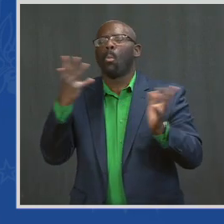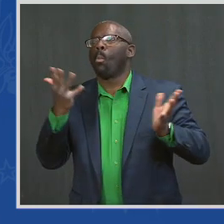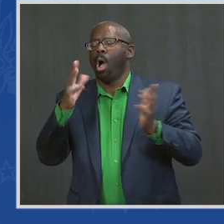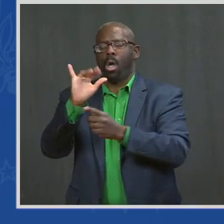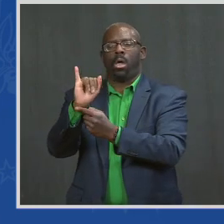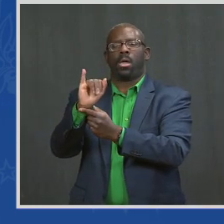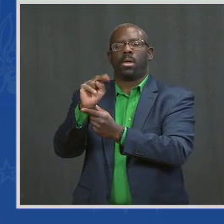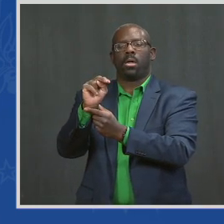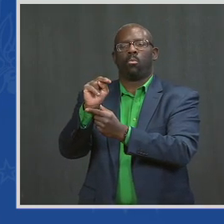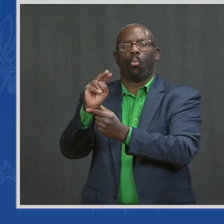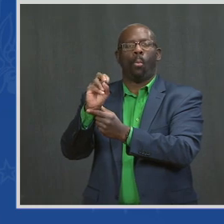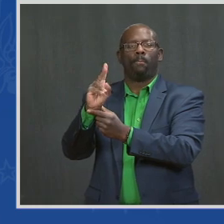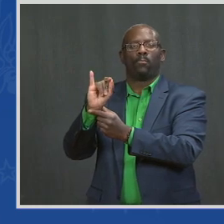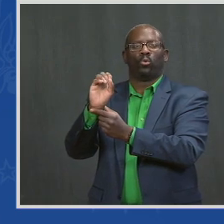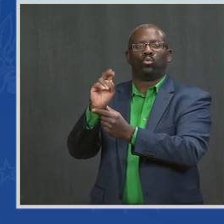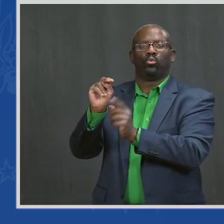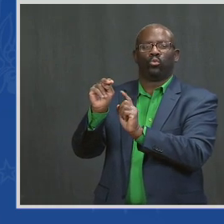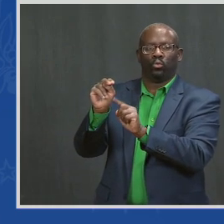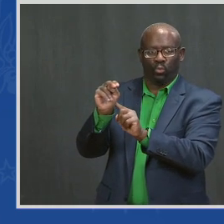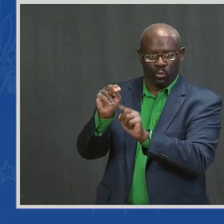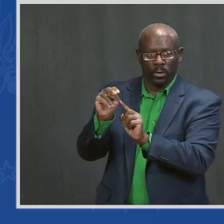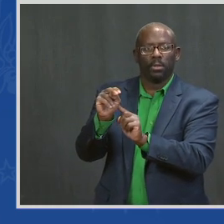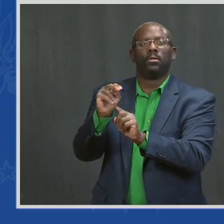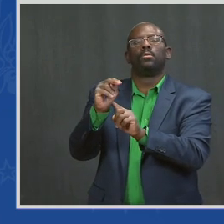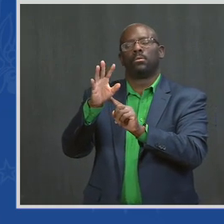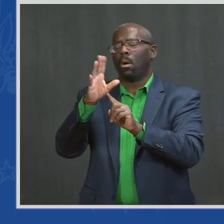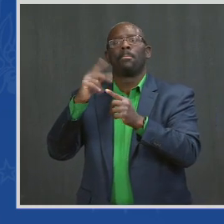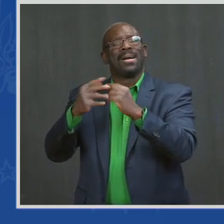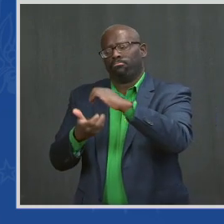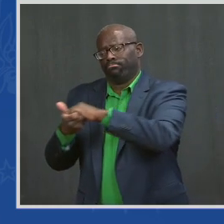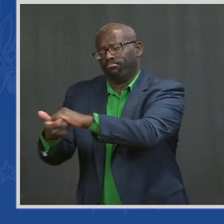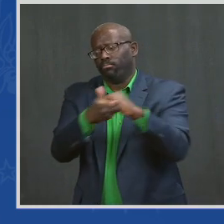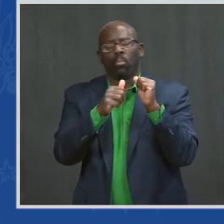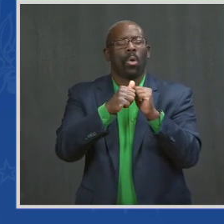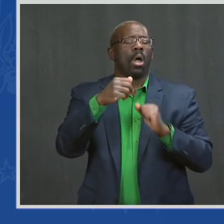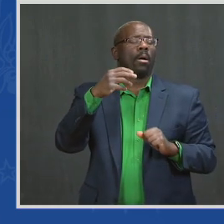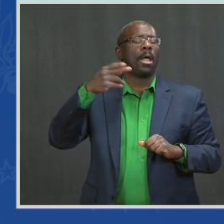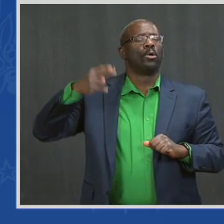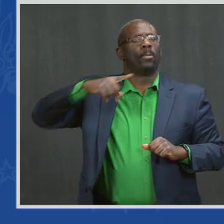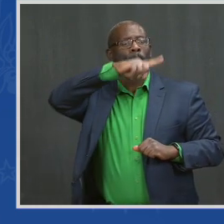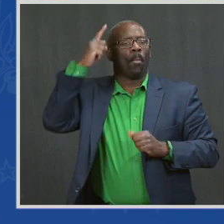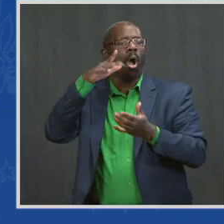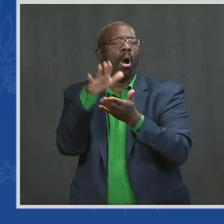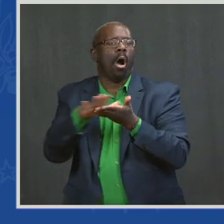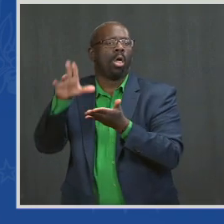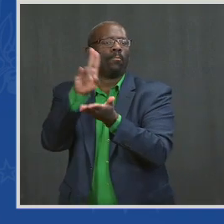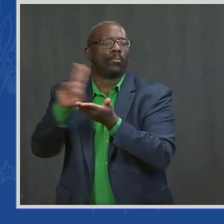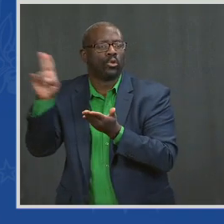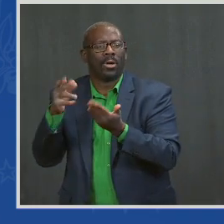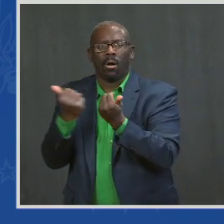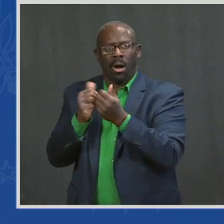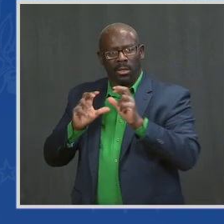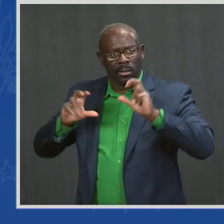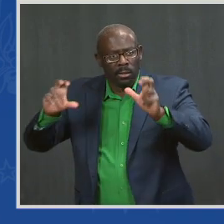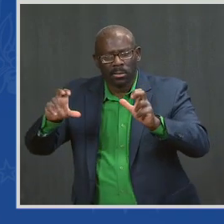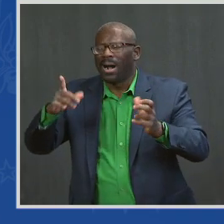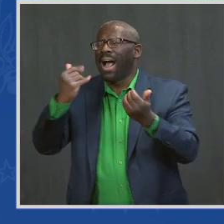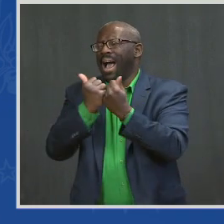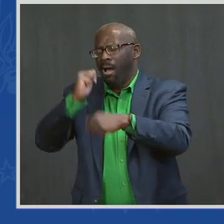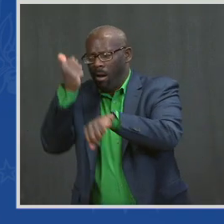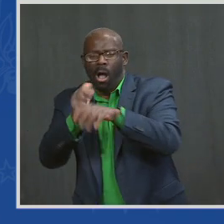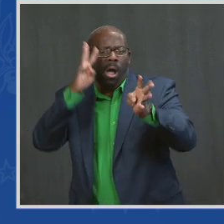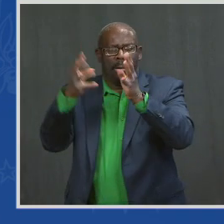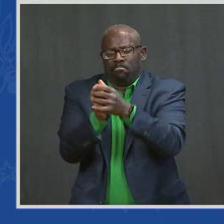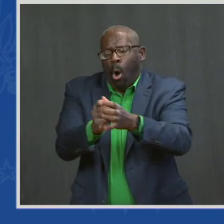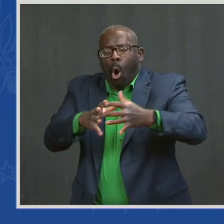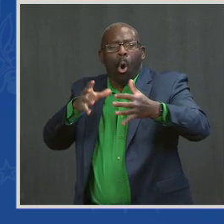universities, providing them with the resources to invest in research centers and laboratories, help HBCU graduates prepare and compete for